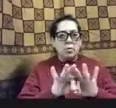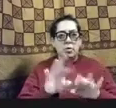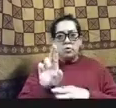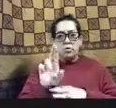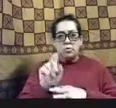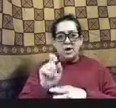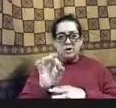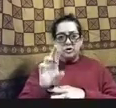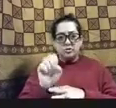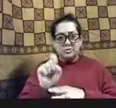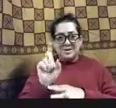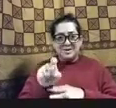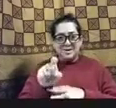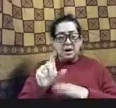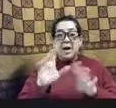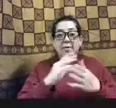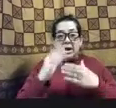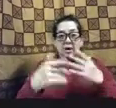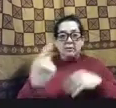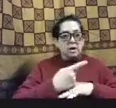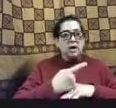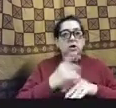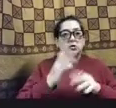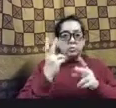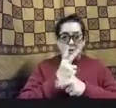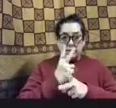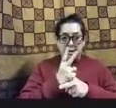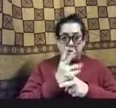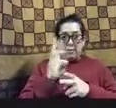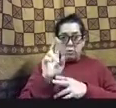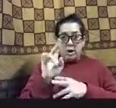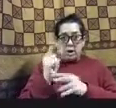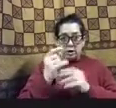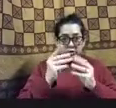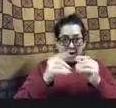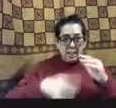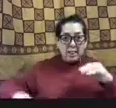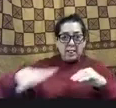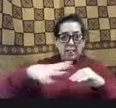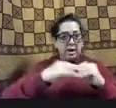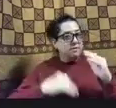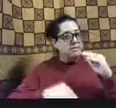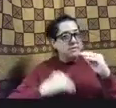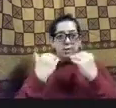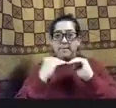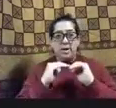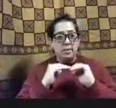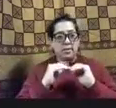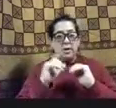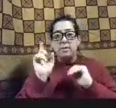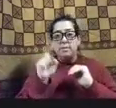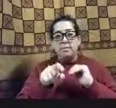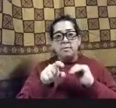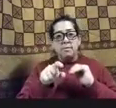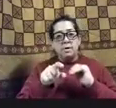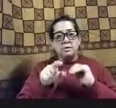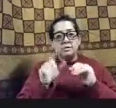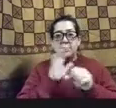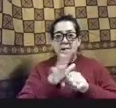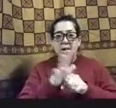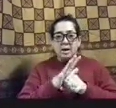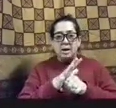need, at the end of the day, in order to keep the ranch, at the very minimum, need to make enough